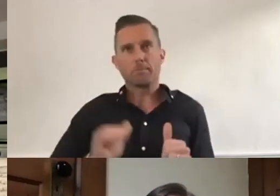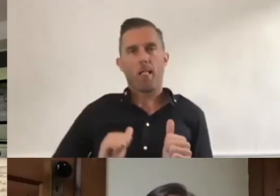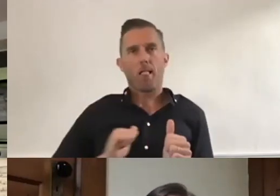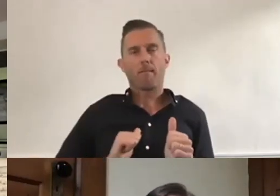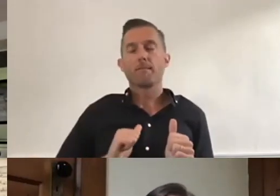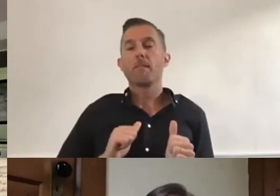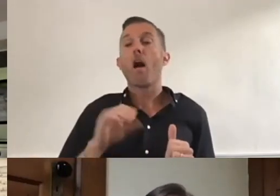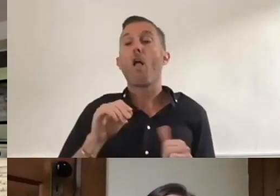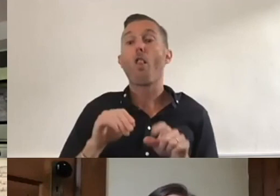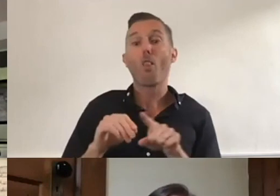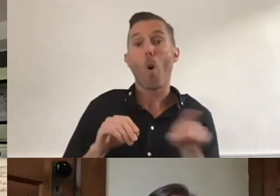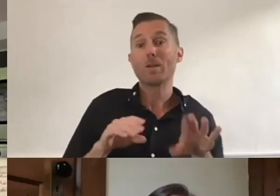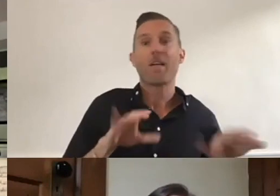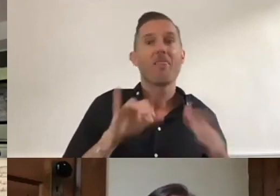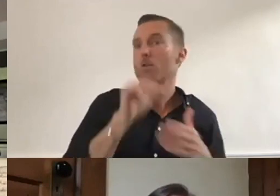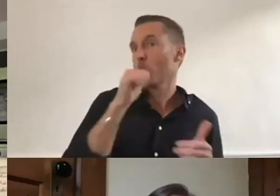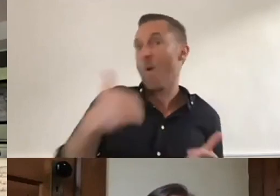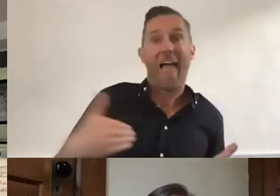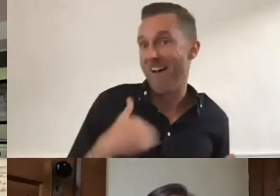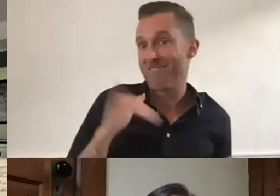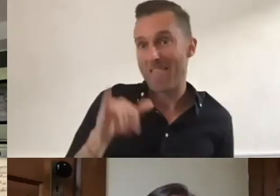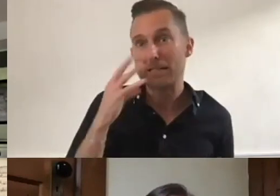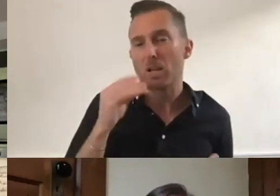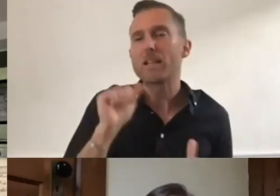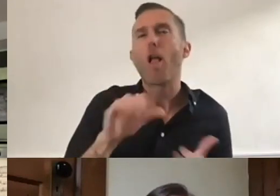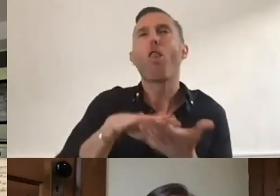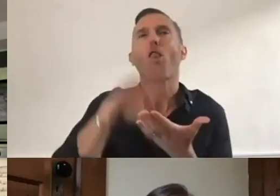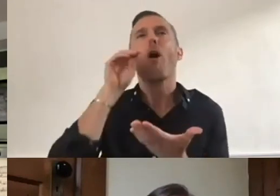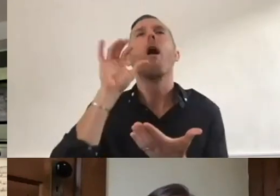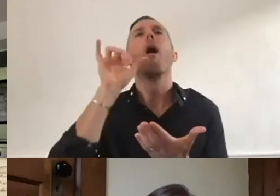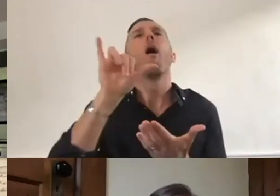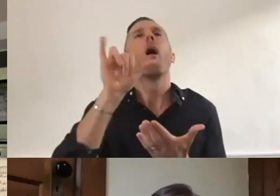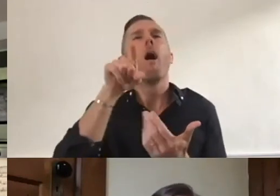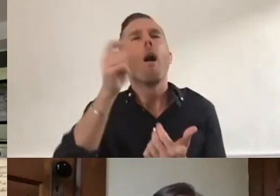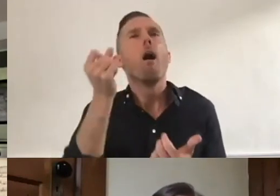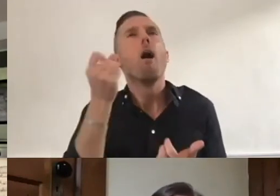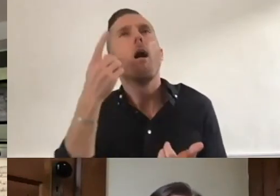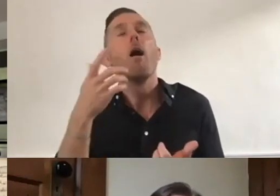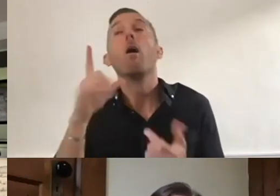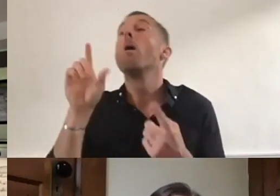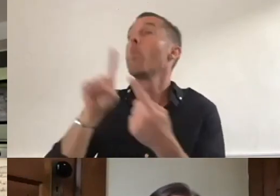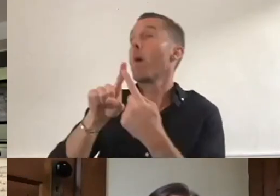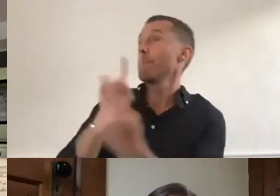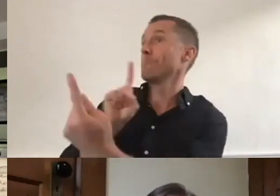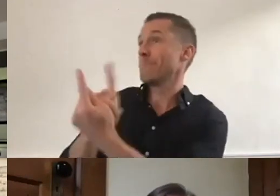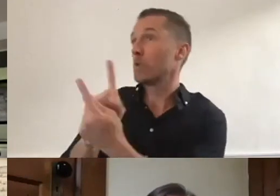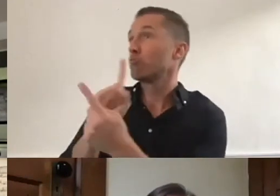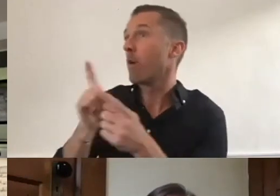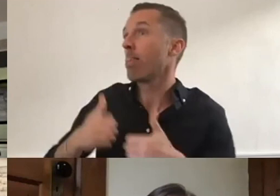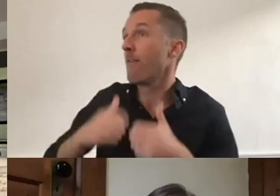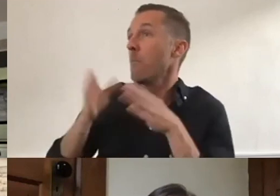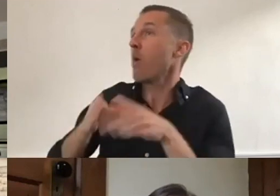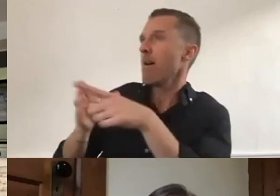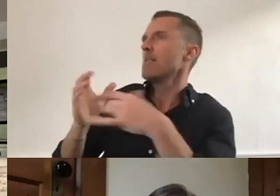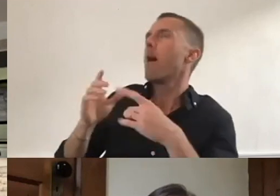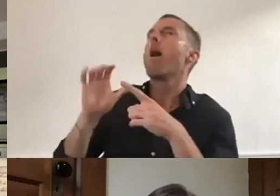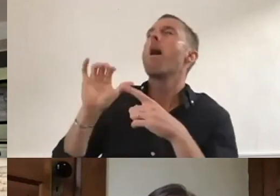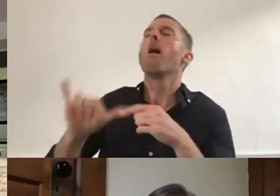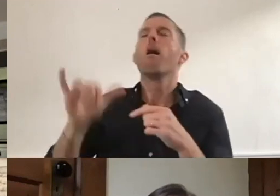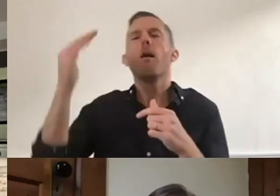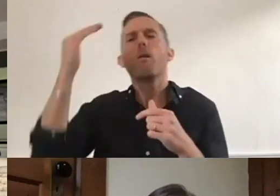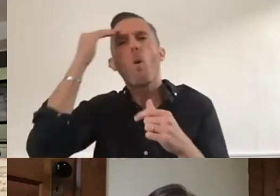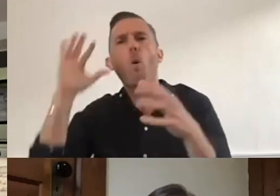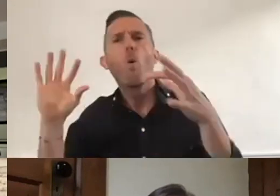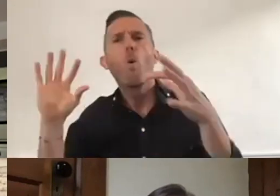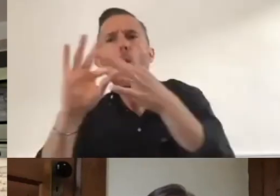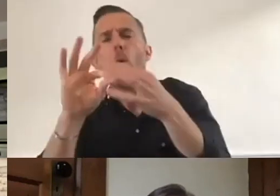that experience can learn how to relate when they meet someone that has that experience, and also for parents to see their kids,